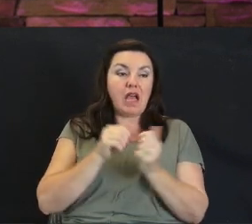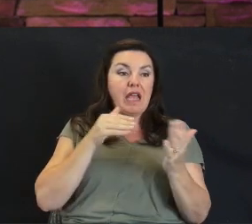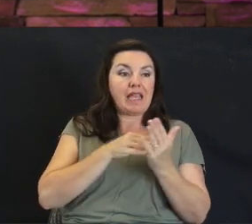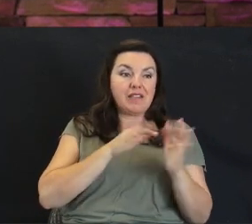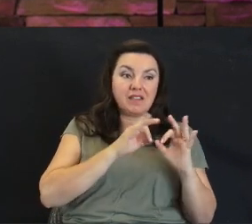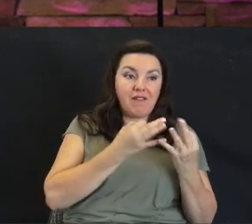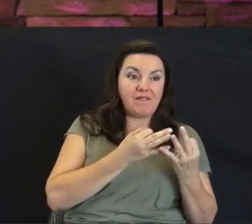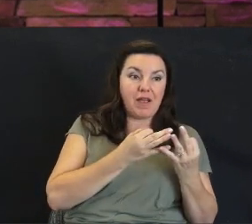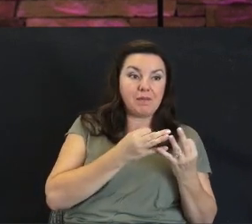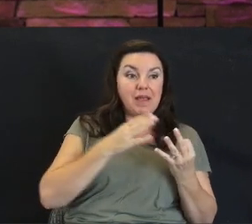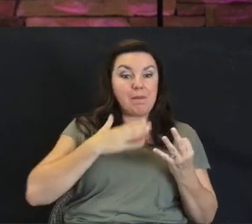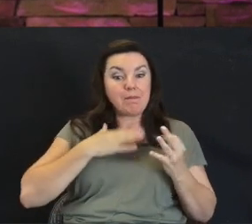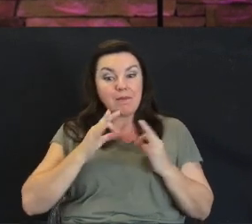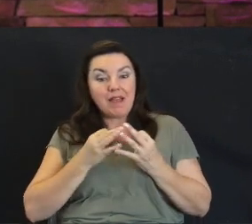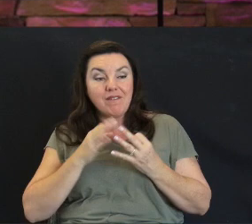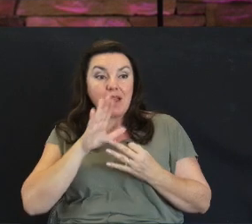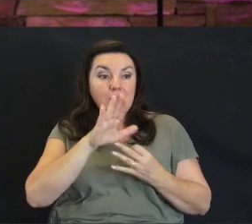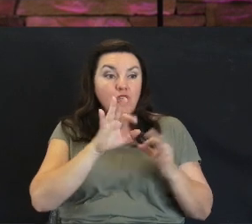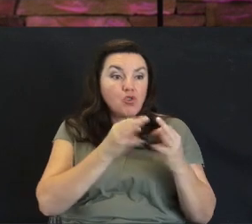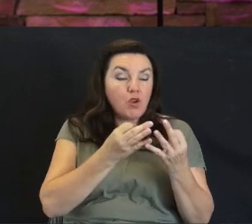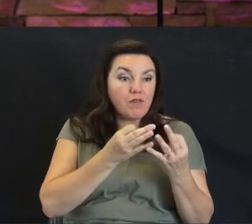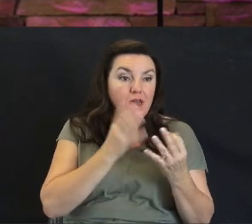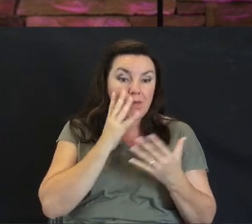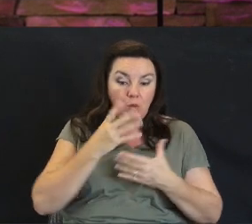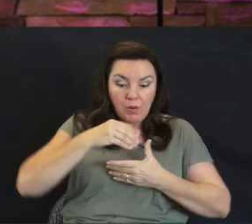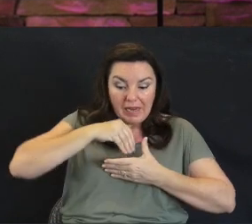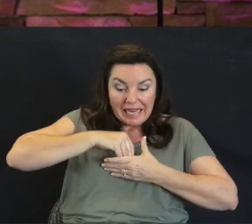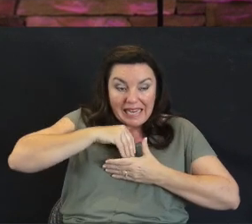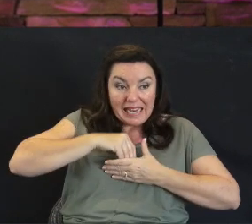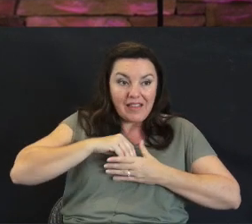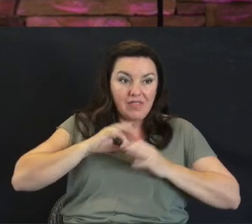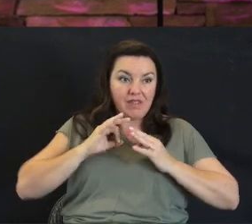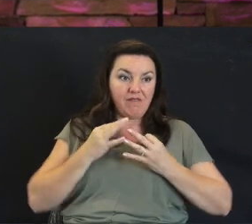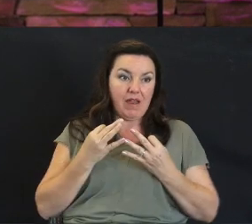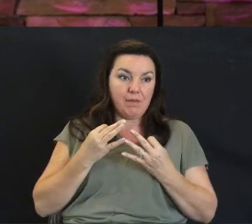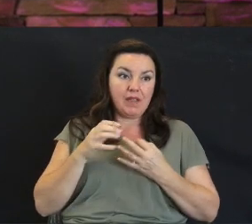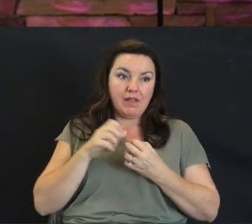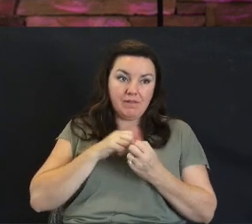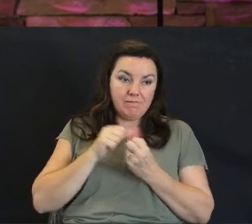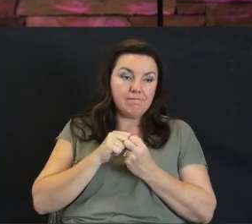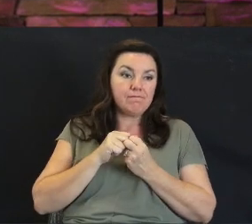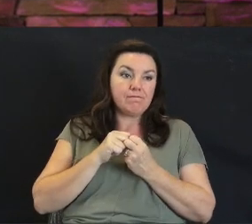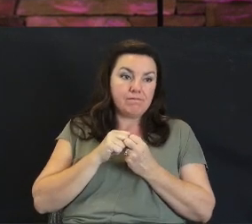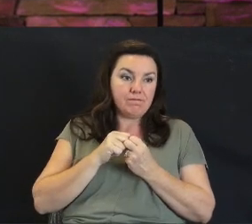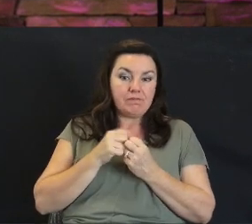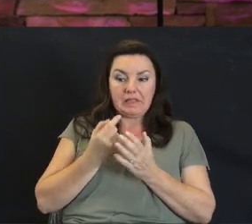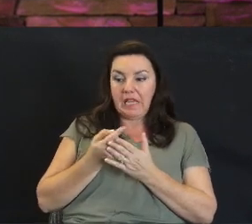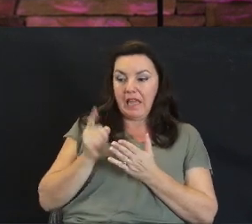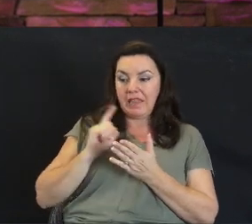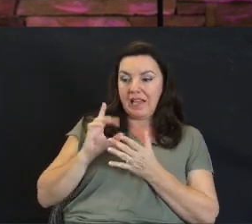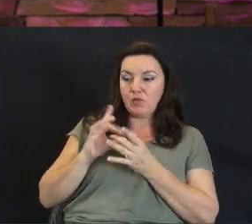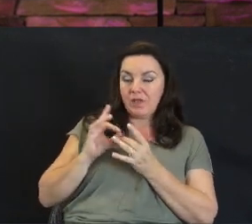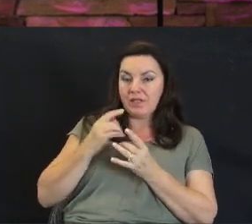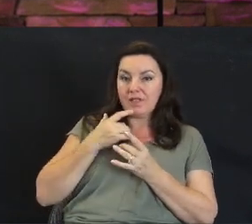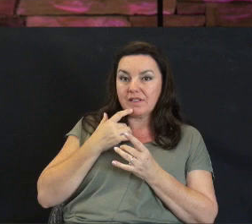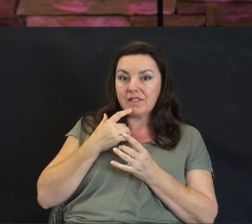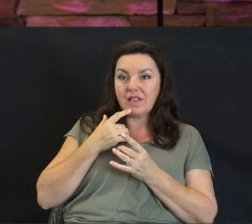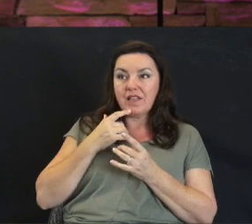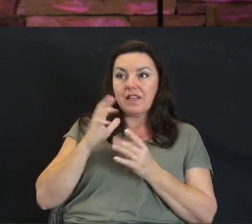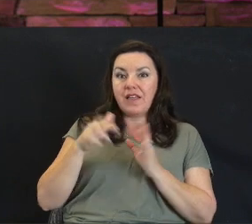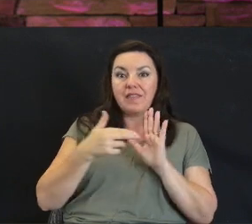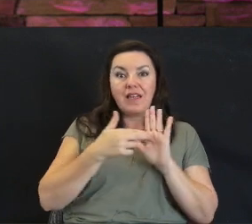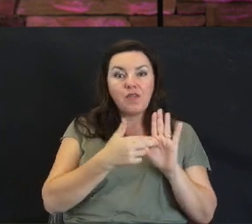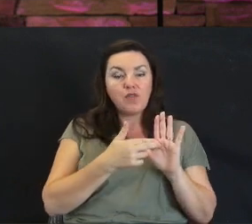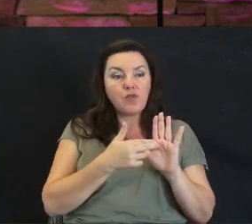family Will come from within Our own families Last week I mentioned That the